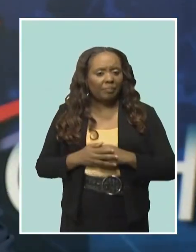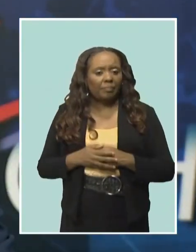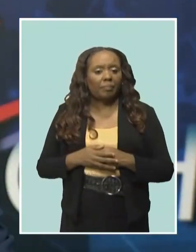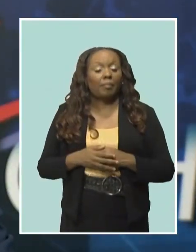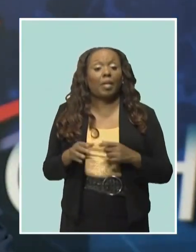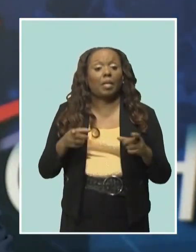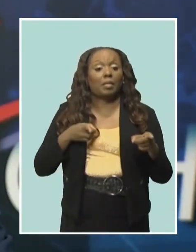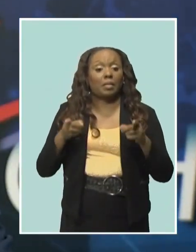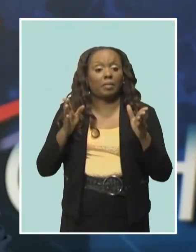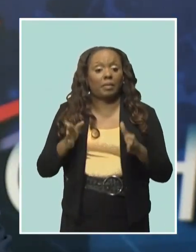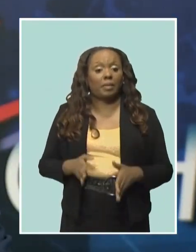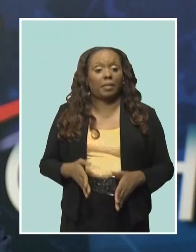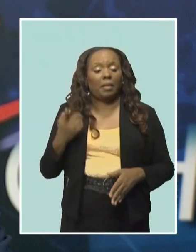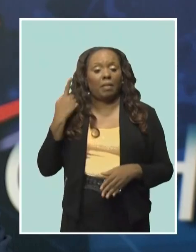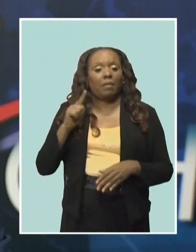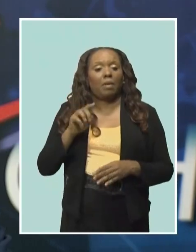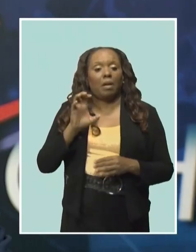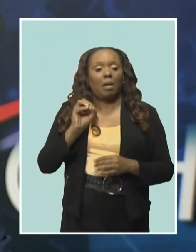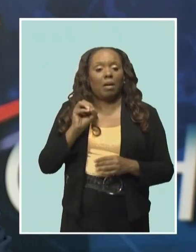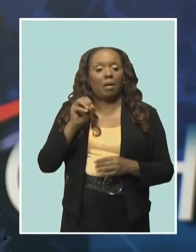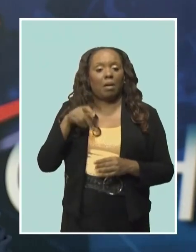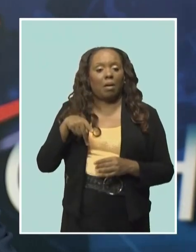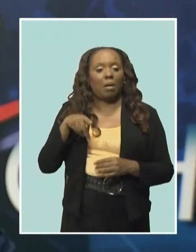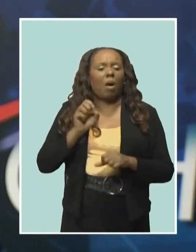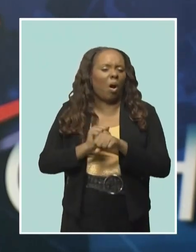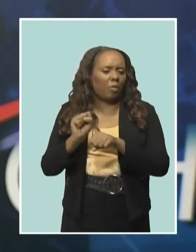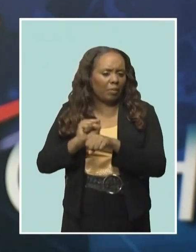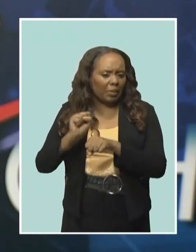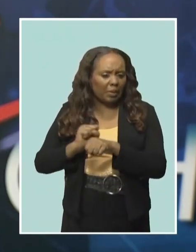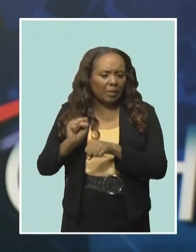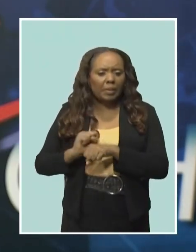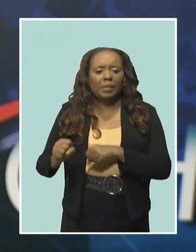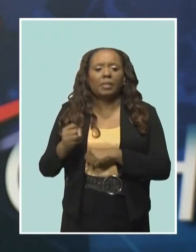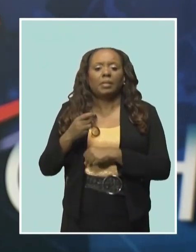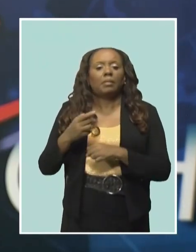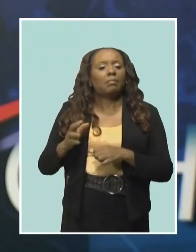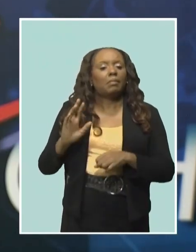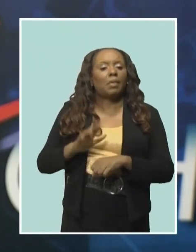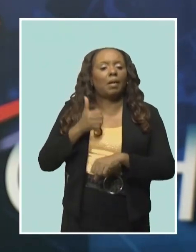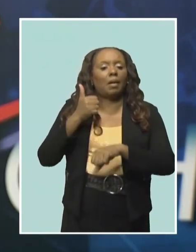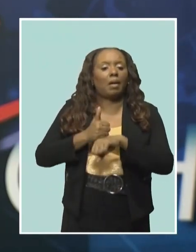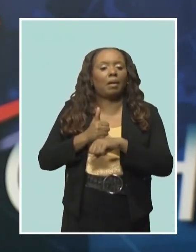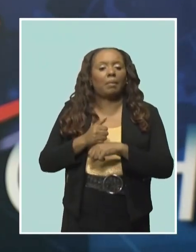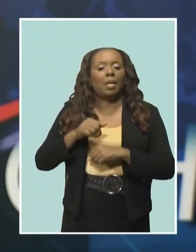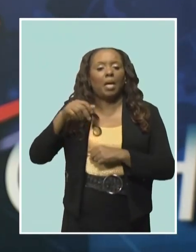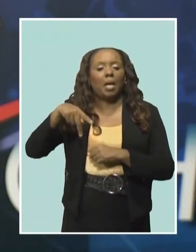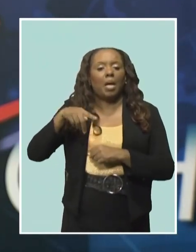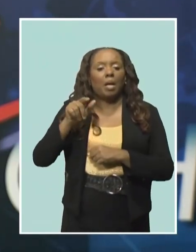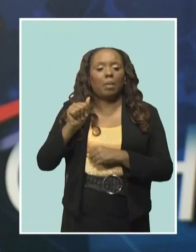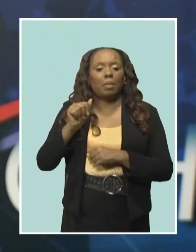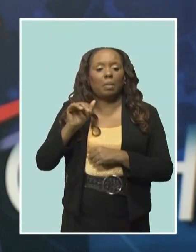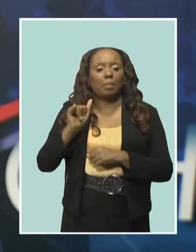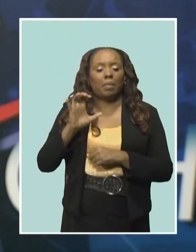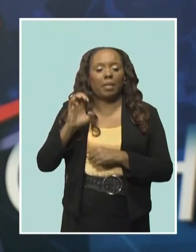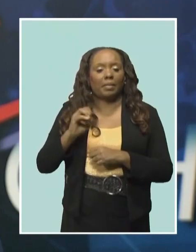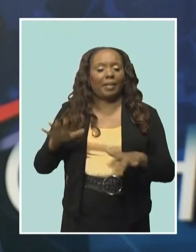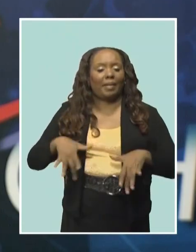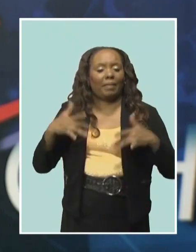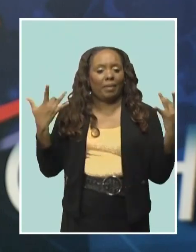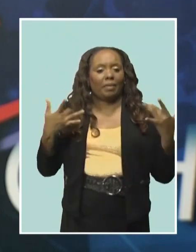Director of Operations Kerry Mapp used that occasion to launch Pace Digital's Events Box Office service.